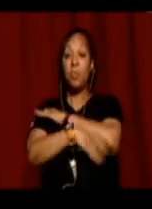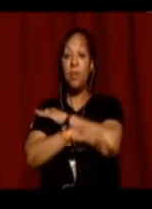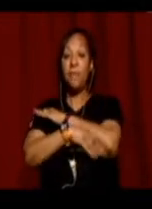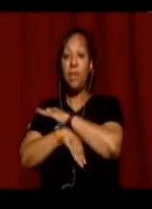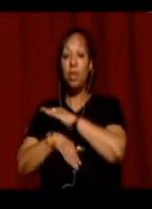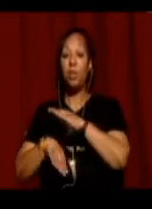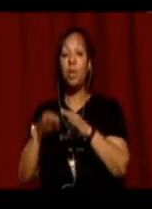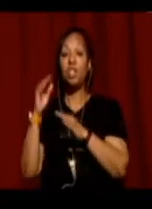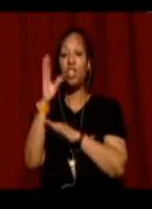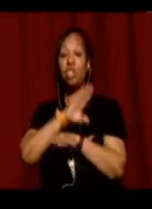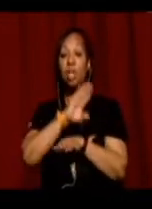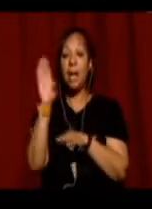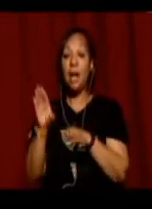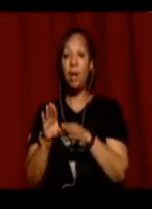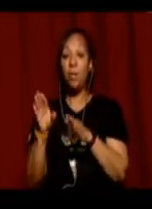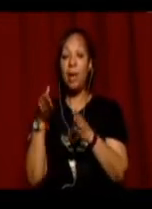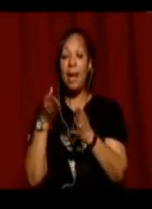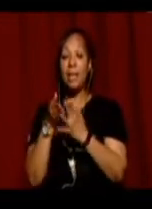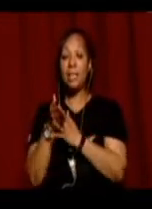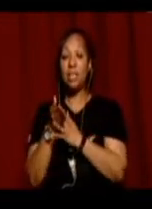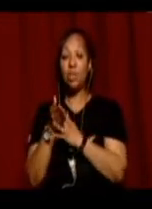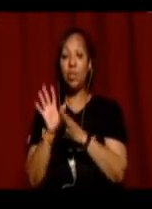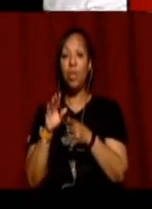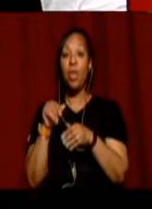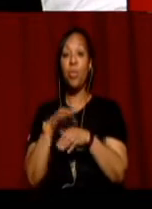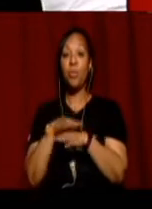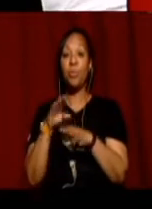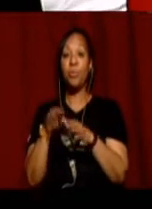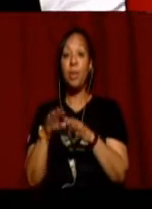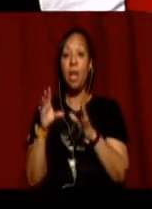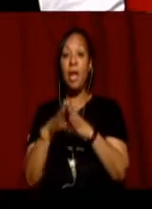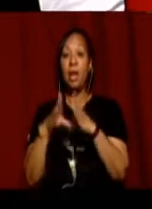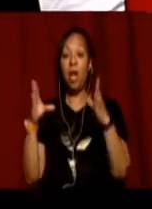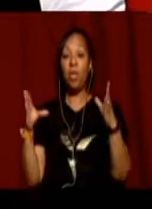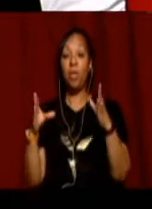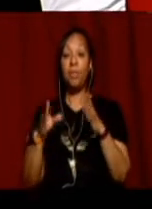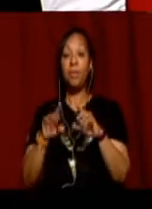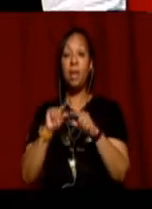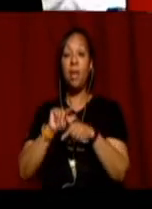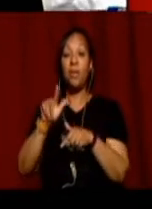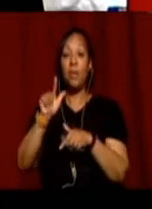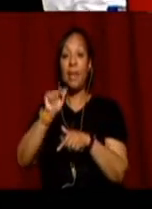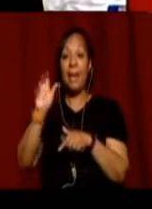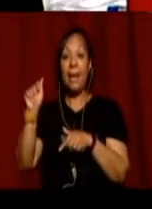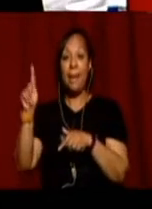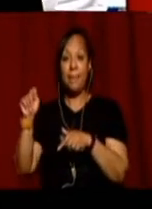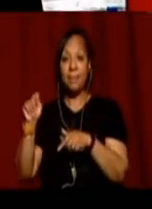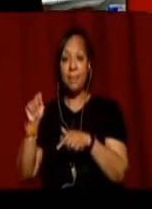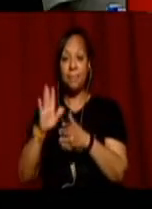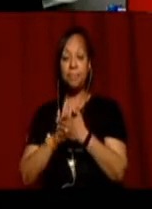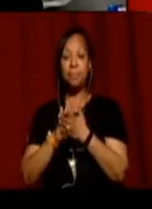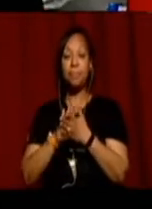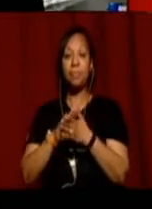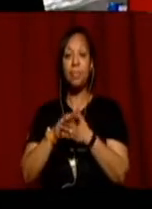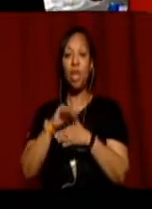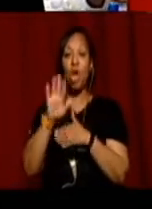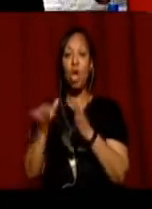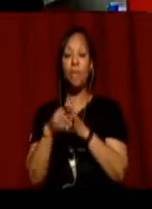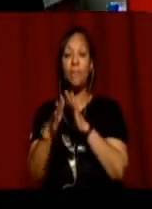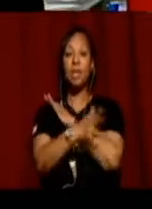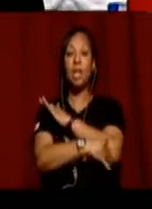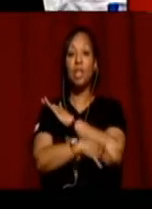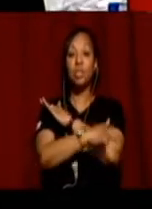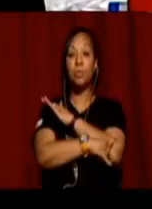now have recently entered into a contract with Quest, one of the bigger commercial labs in our area of the country,